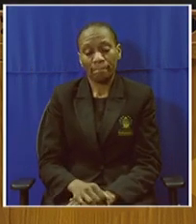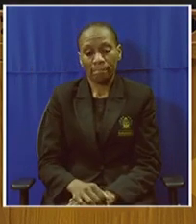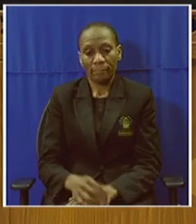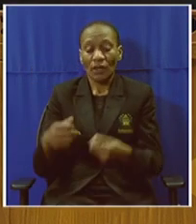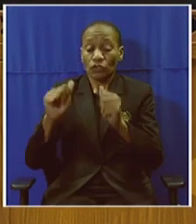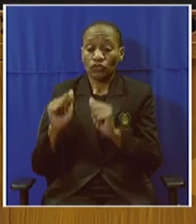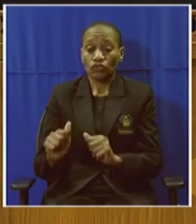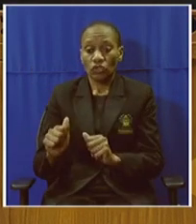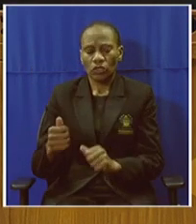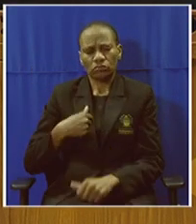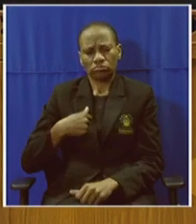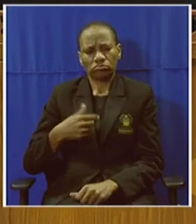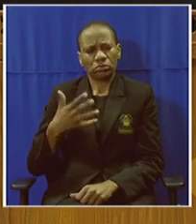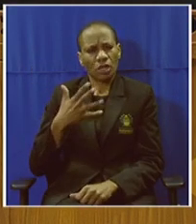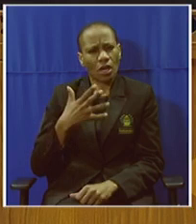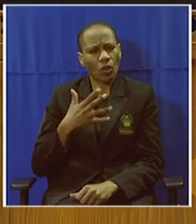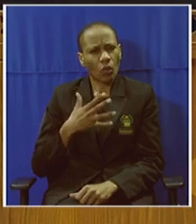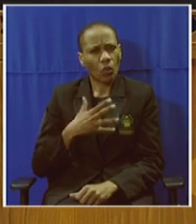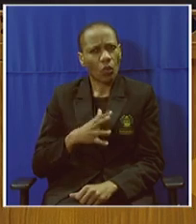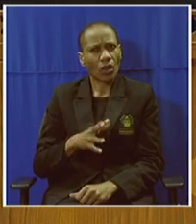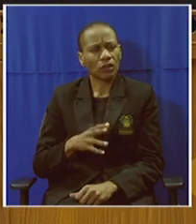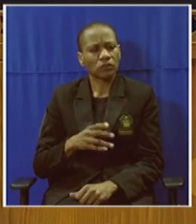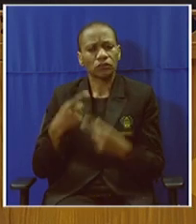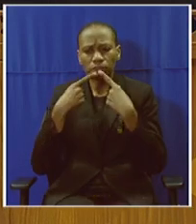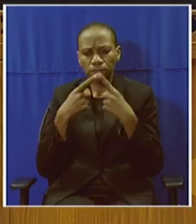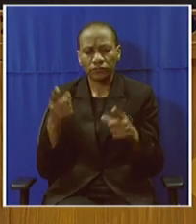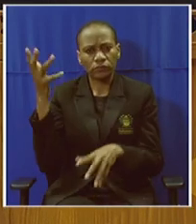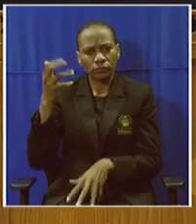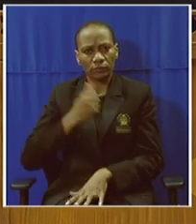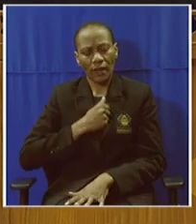House Chair, I want to present the member statements as follows.